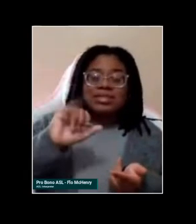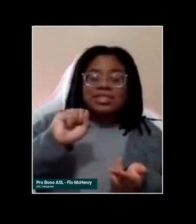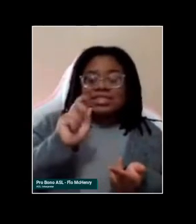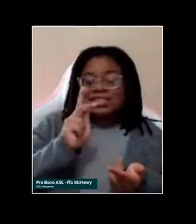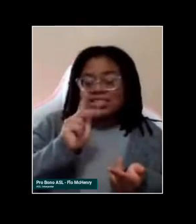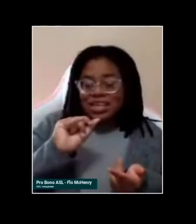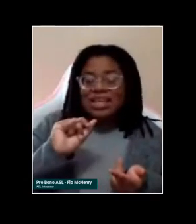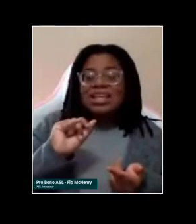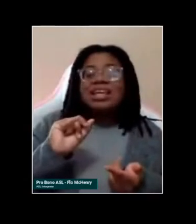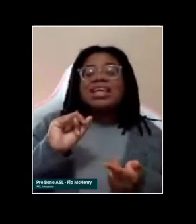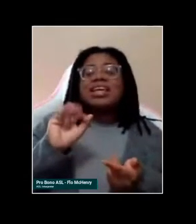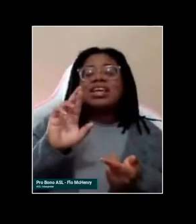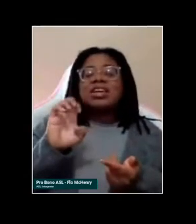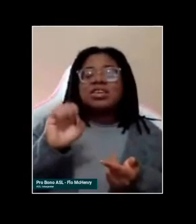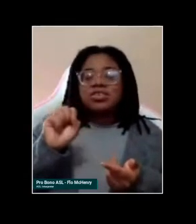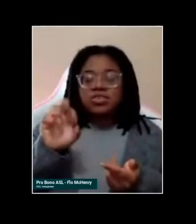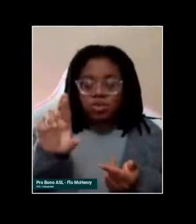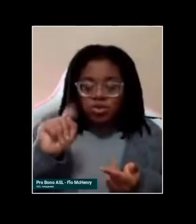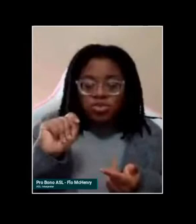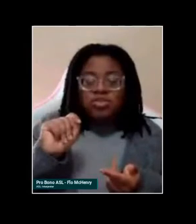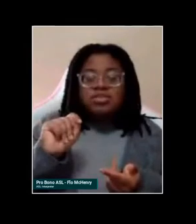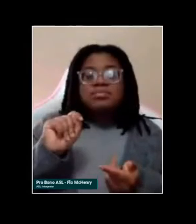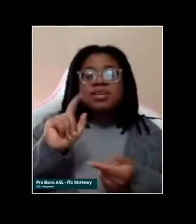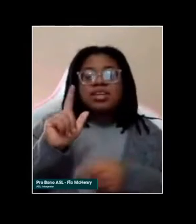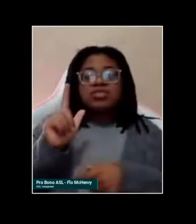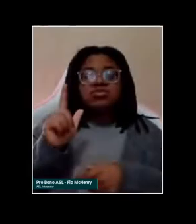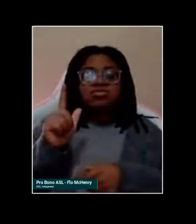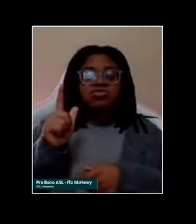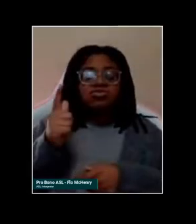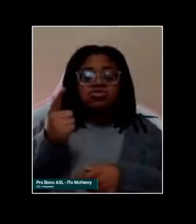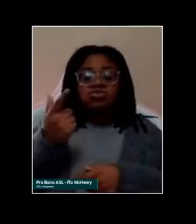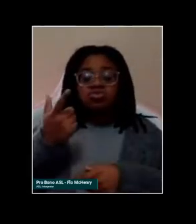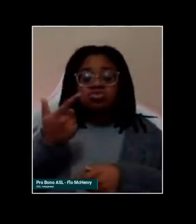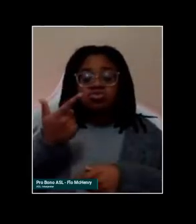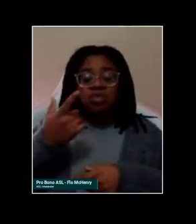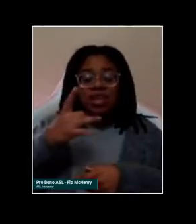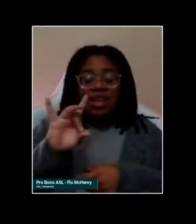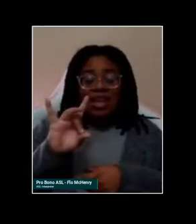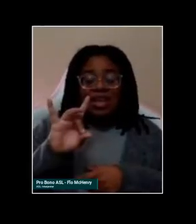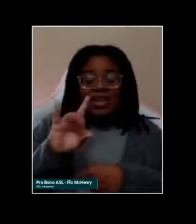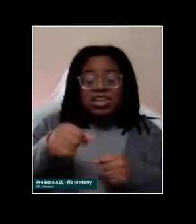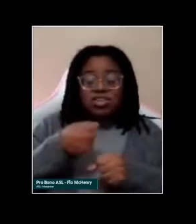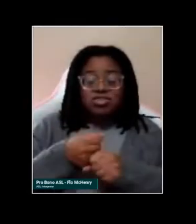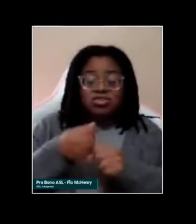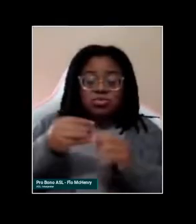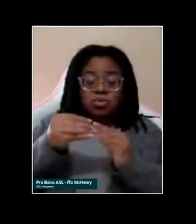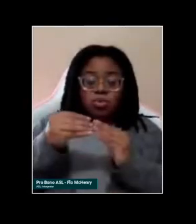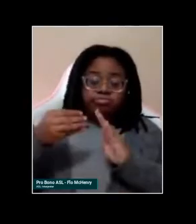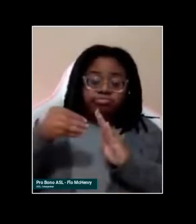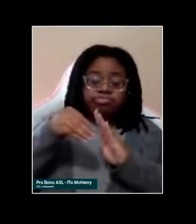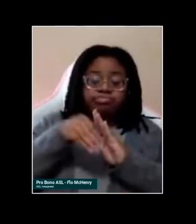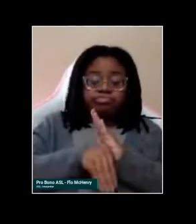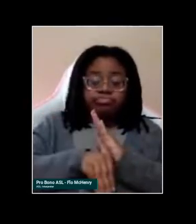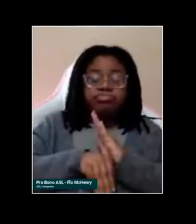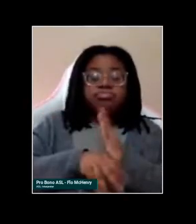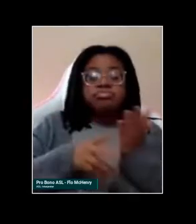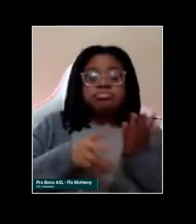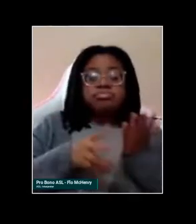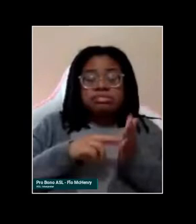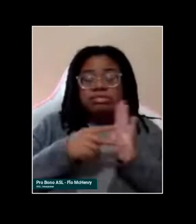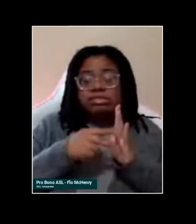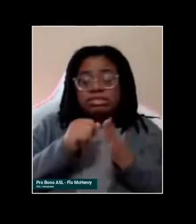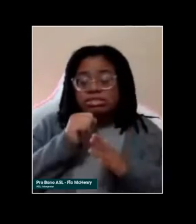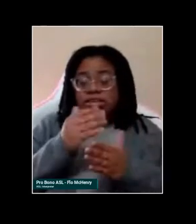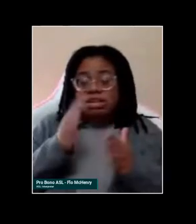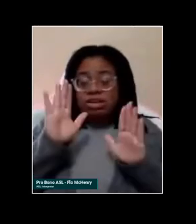ski resorts by 2080 are expected to have a higher percentage decline in snow residence time, which means not so great